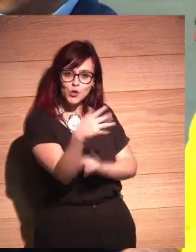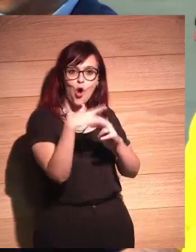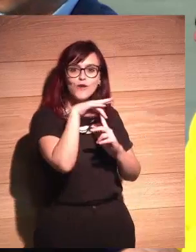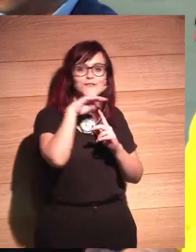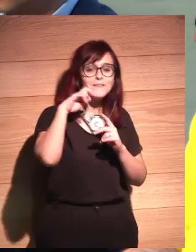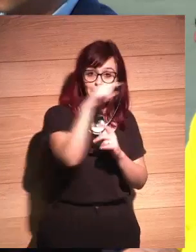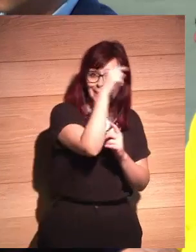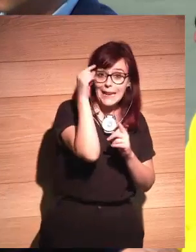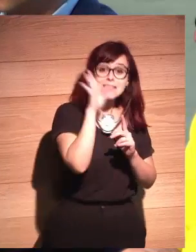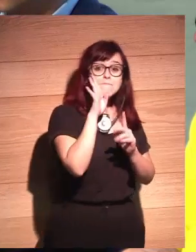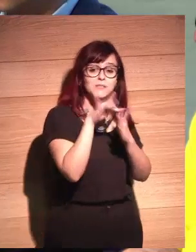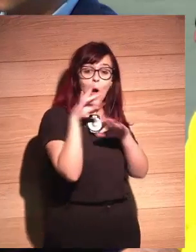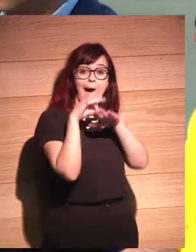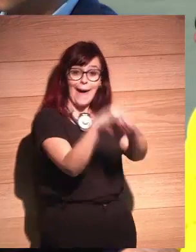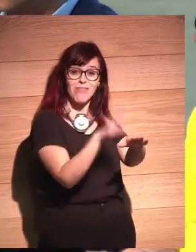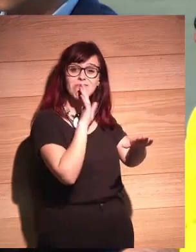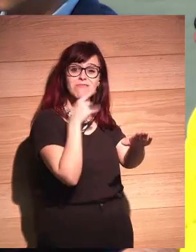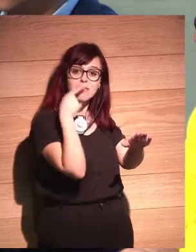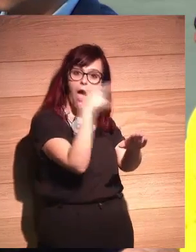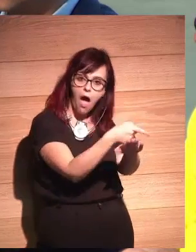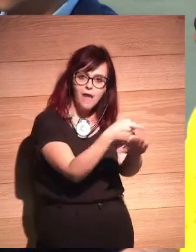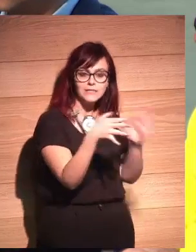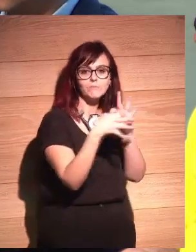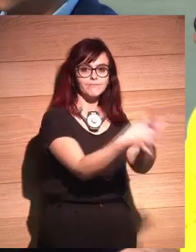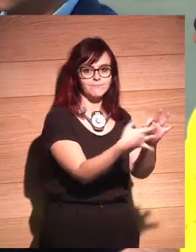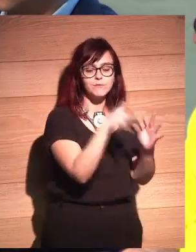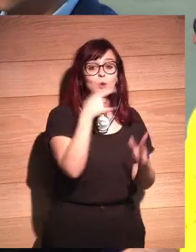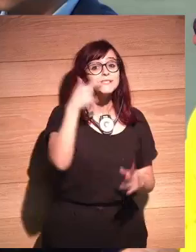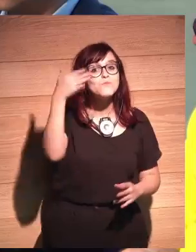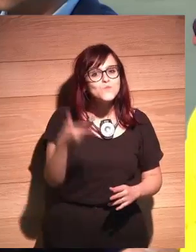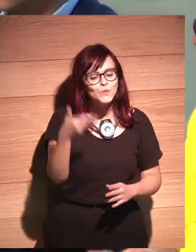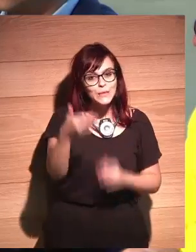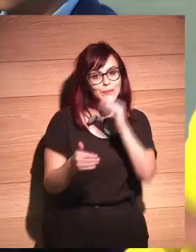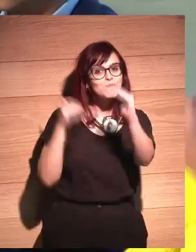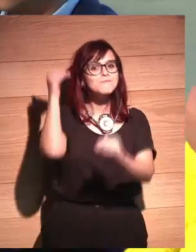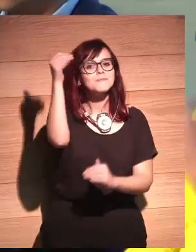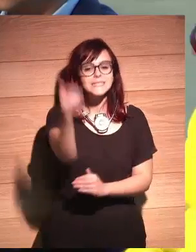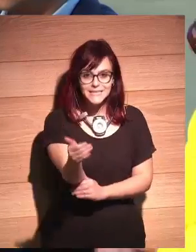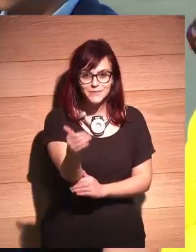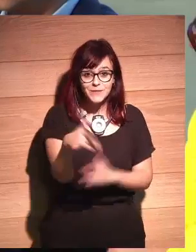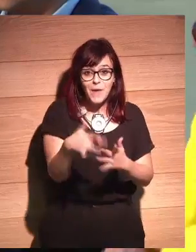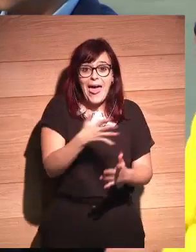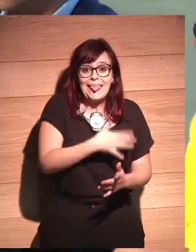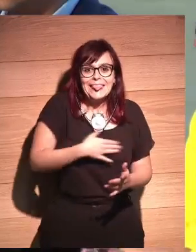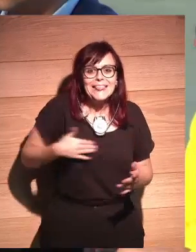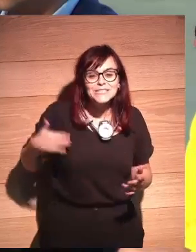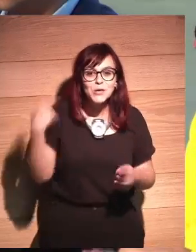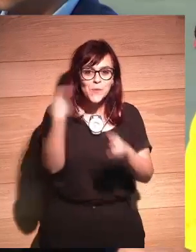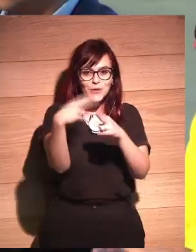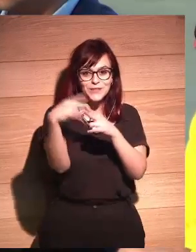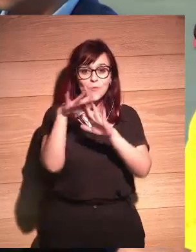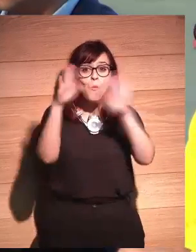think that's very important, because behind our good political will to create a green world and stuff, there are